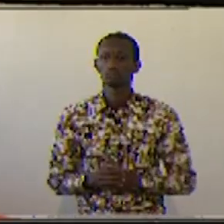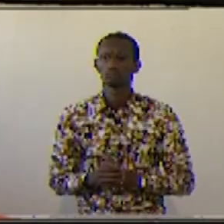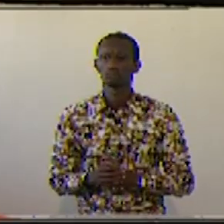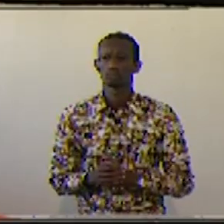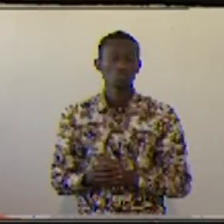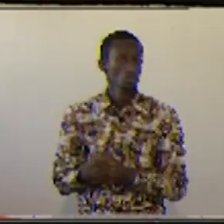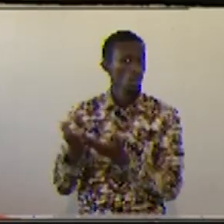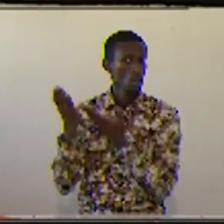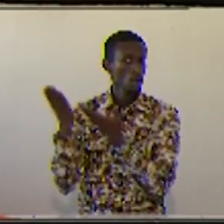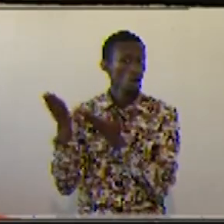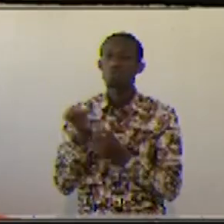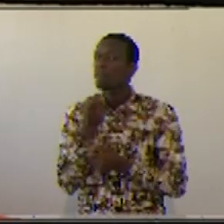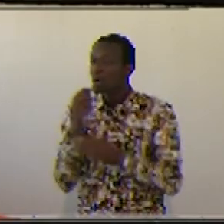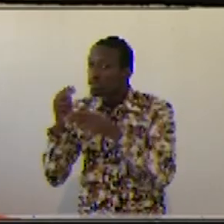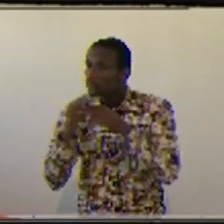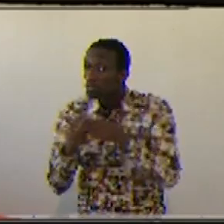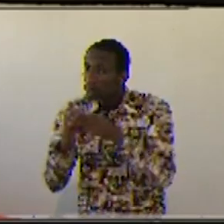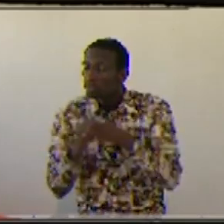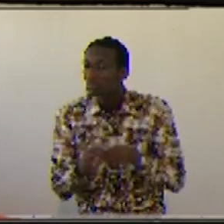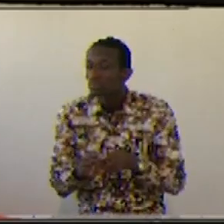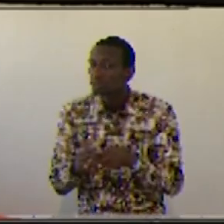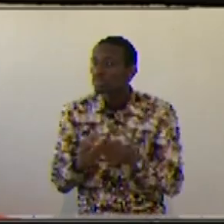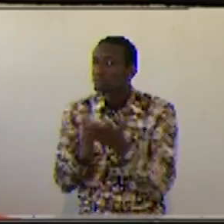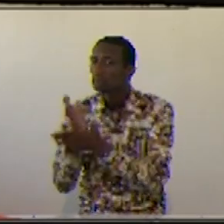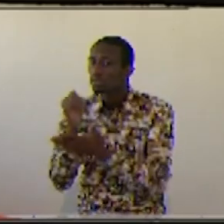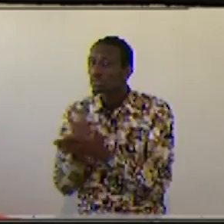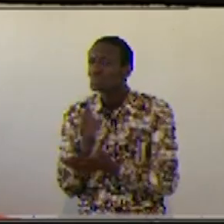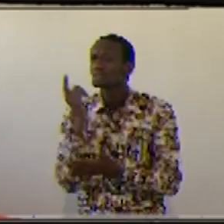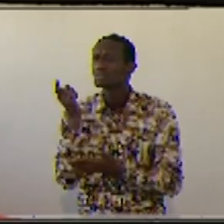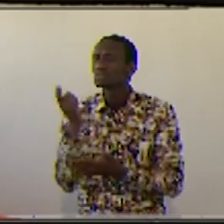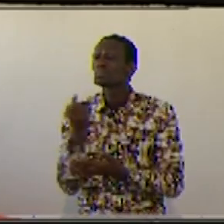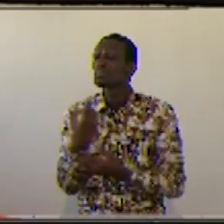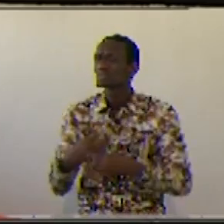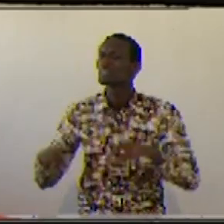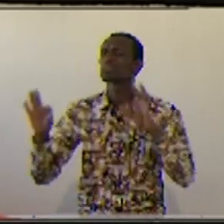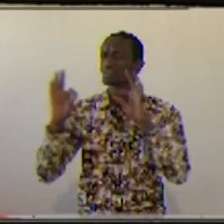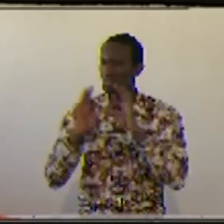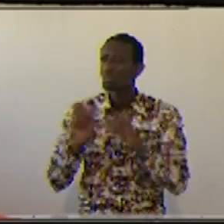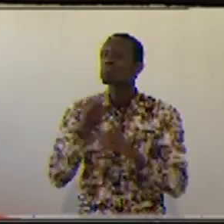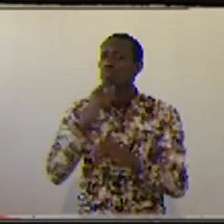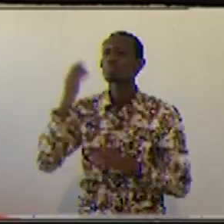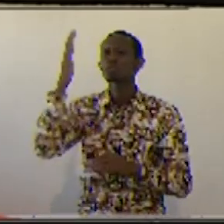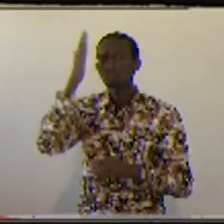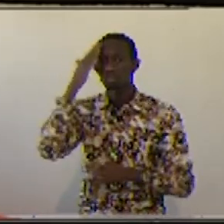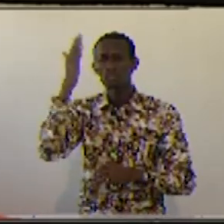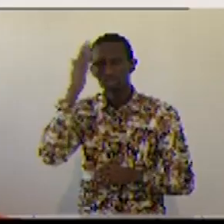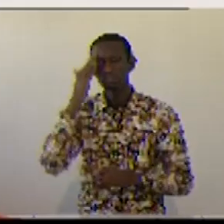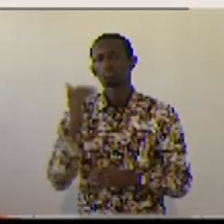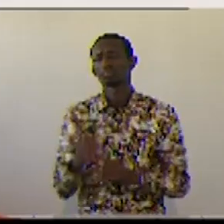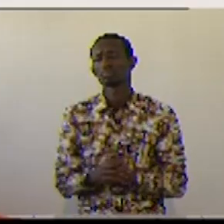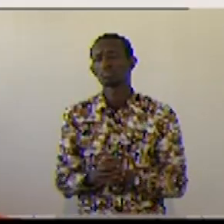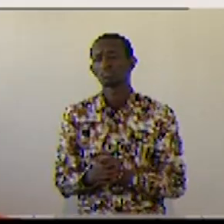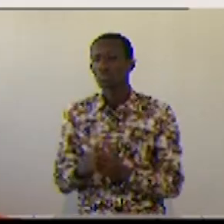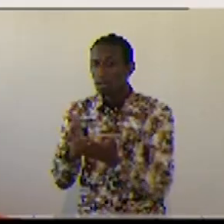Here you have to be very careful, because there is something important here we have to note. Because these substances,